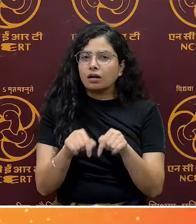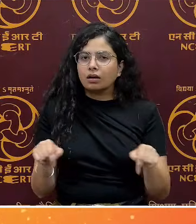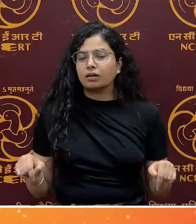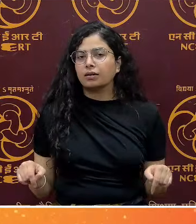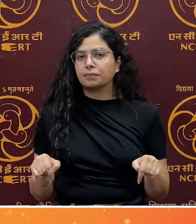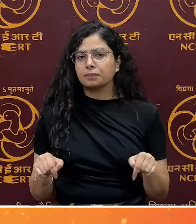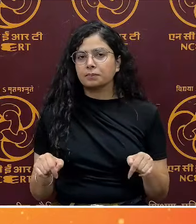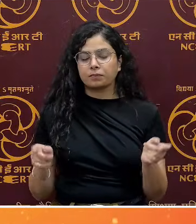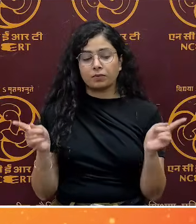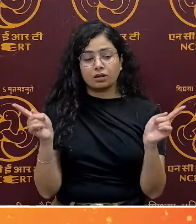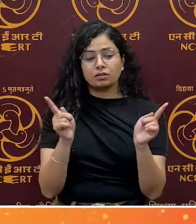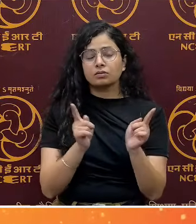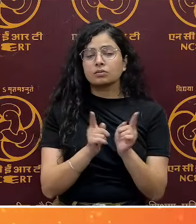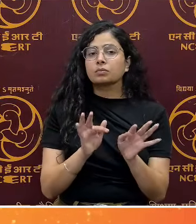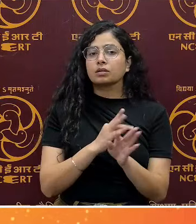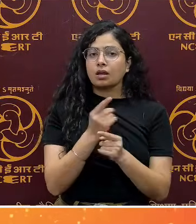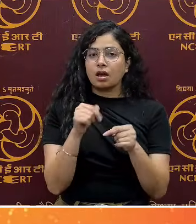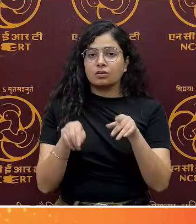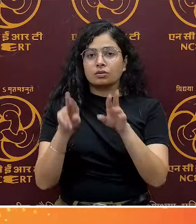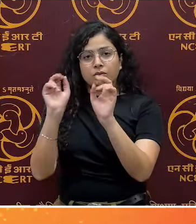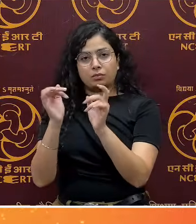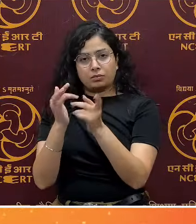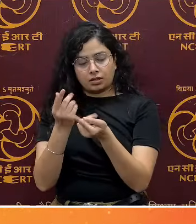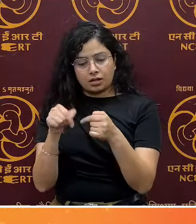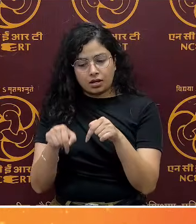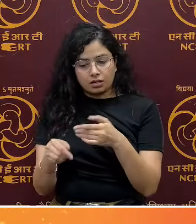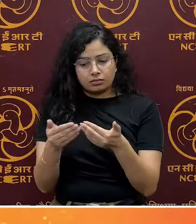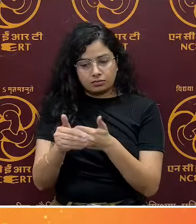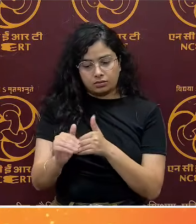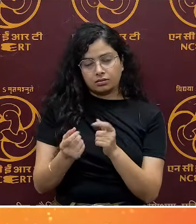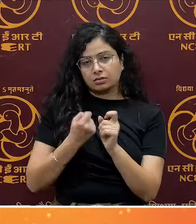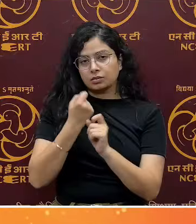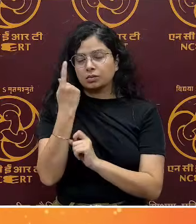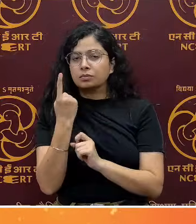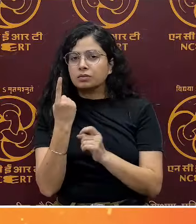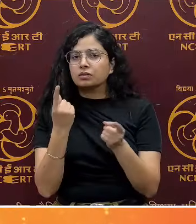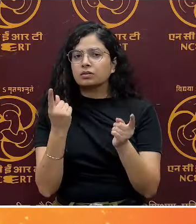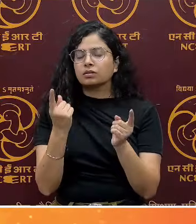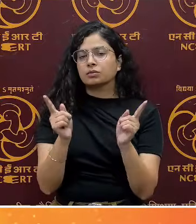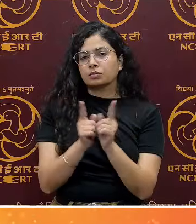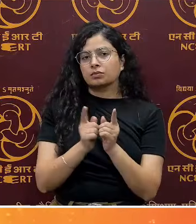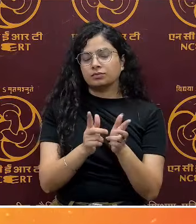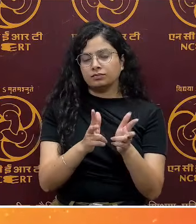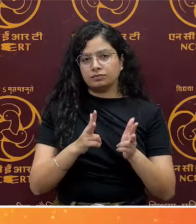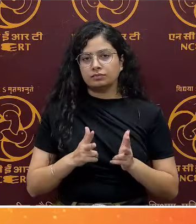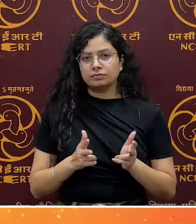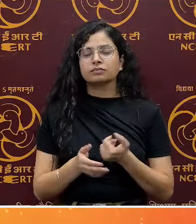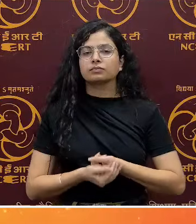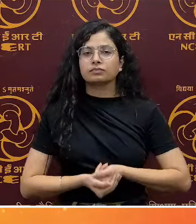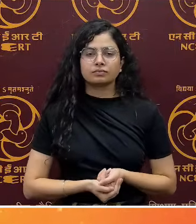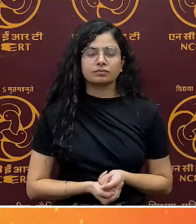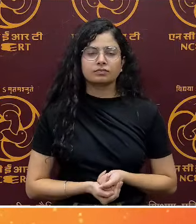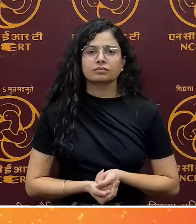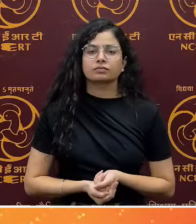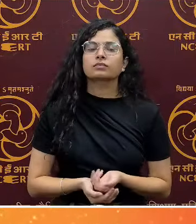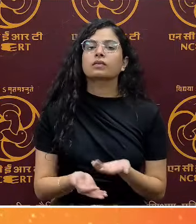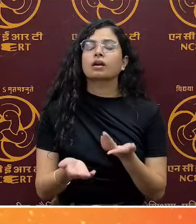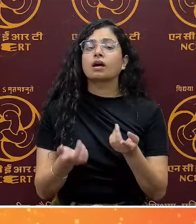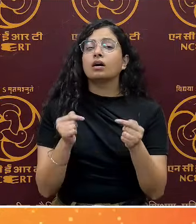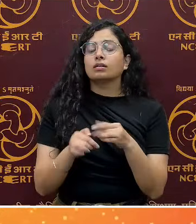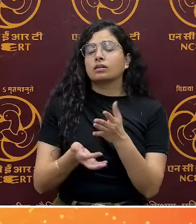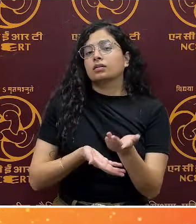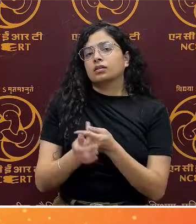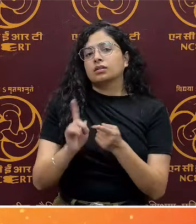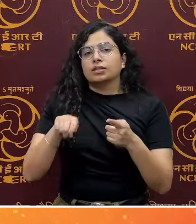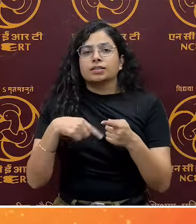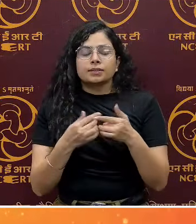have a brief about our topic that we are taking up for grade 10th? Yes, we are going to talk about this